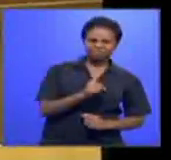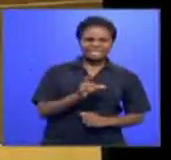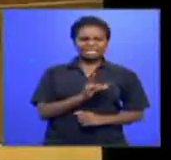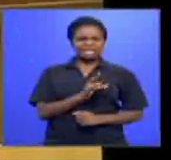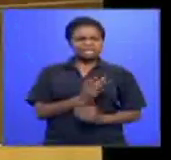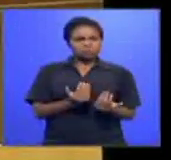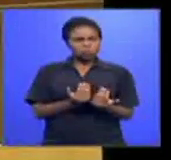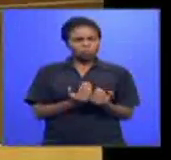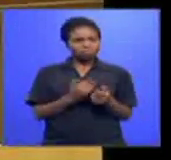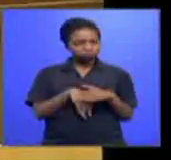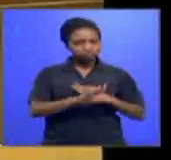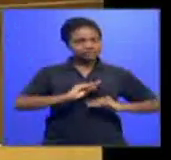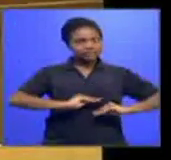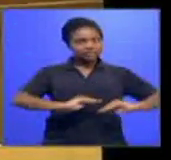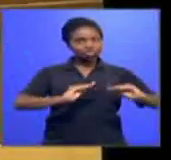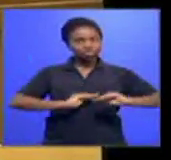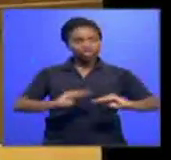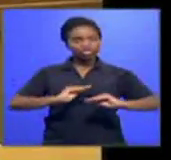schools.